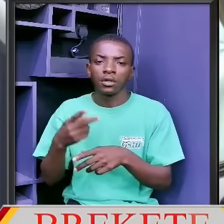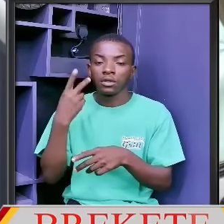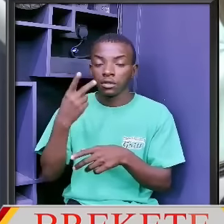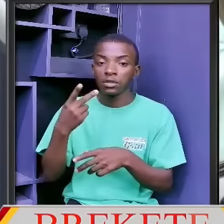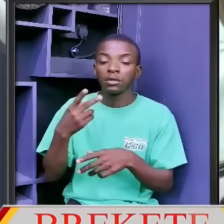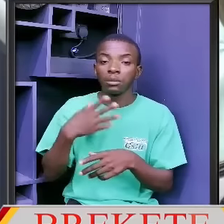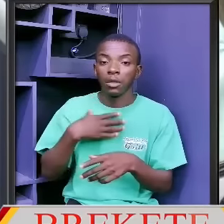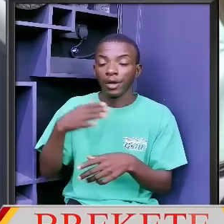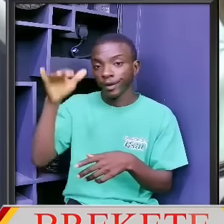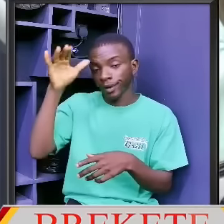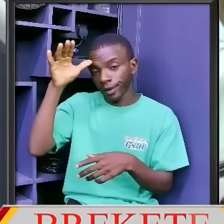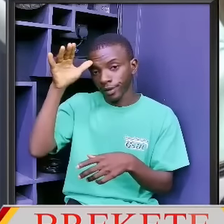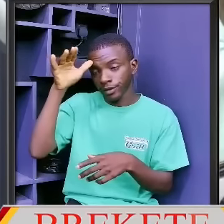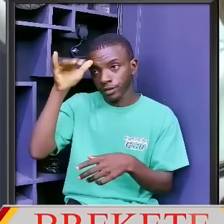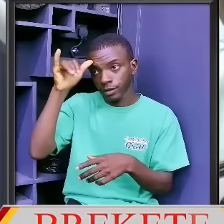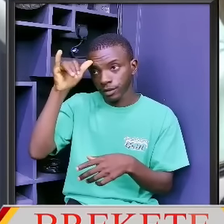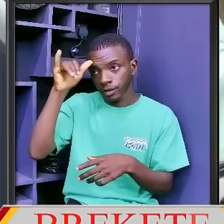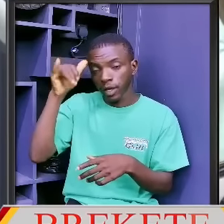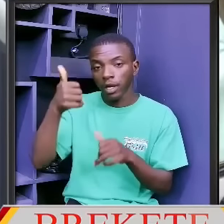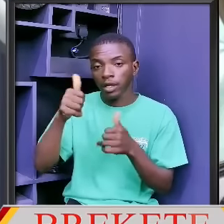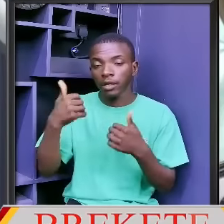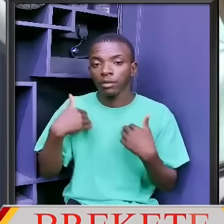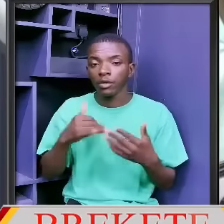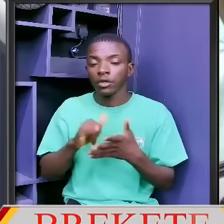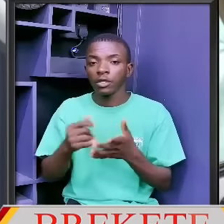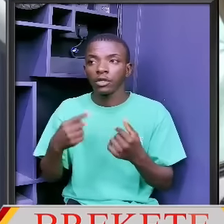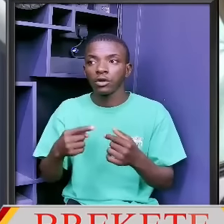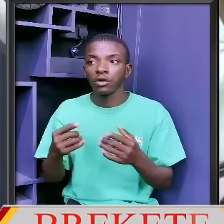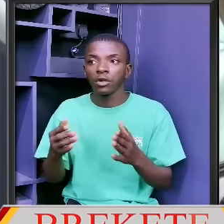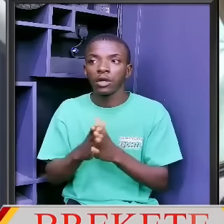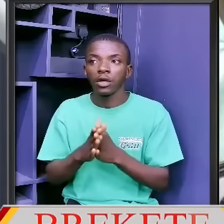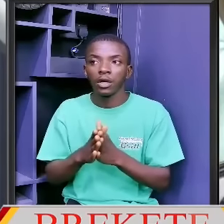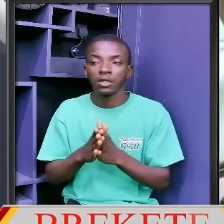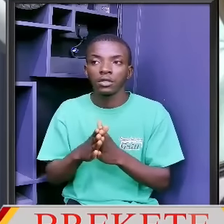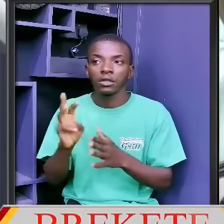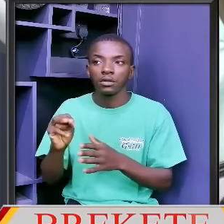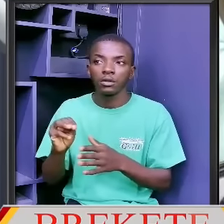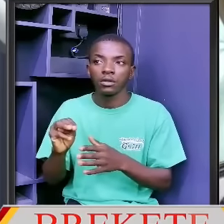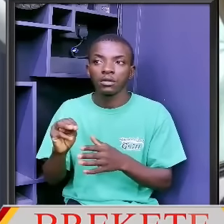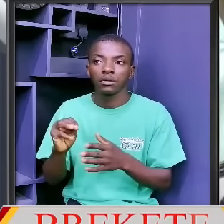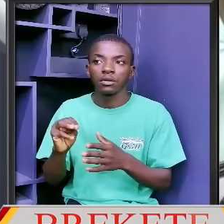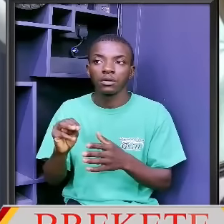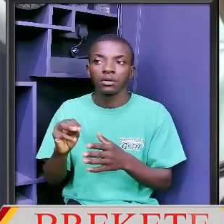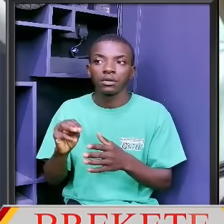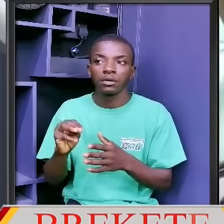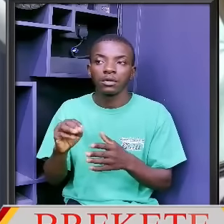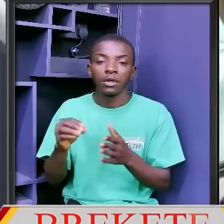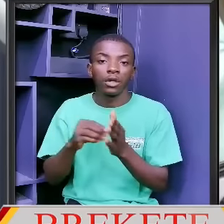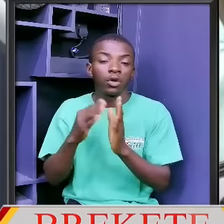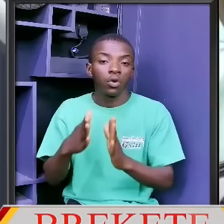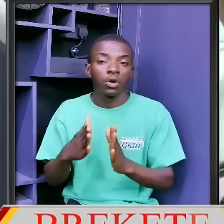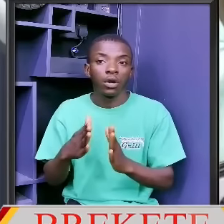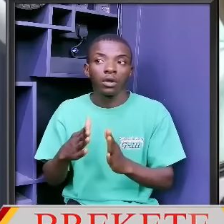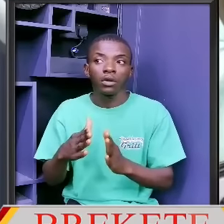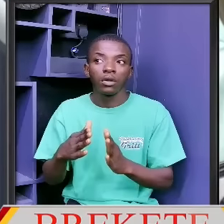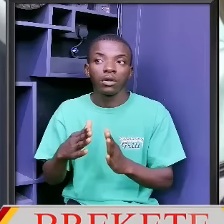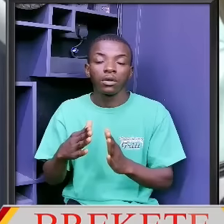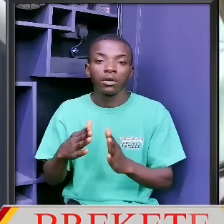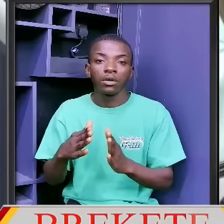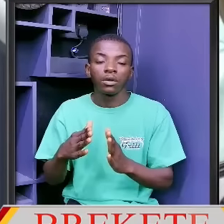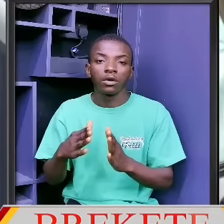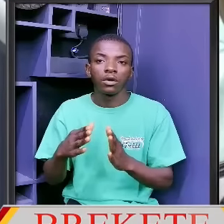then, you know, anybody that comes to our house, he'll be asking, that, is that the owner of the cow? They will